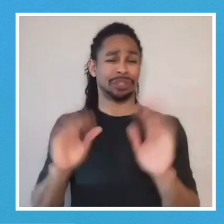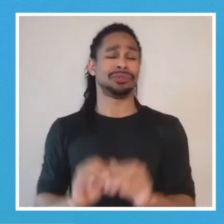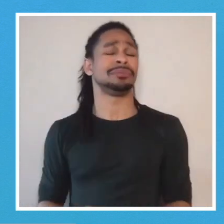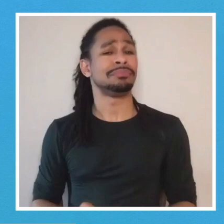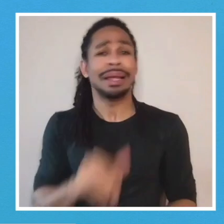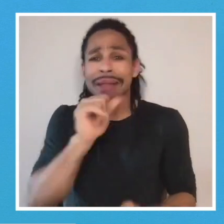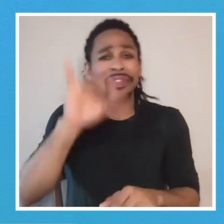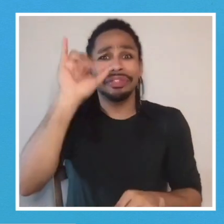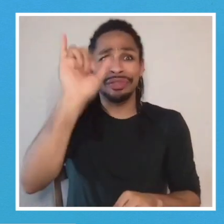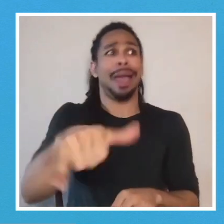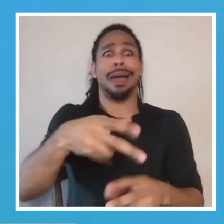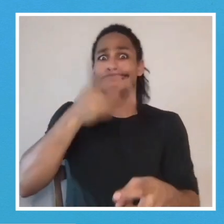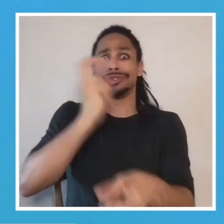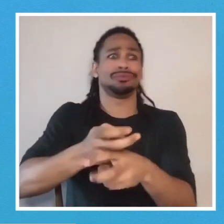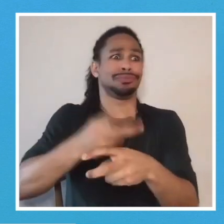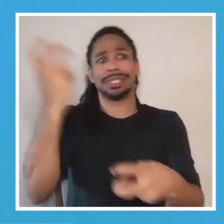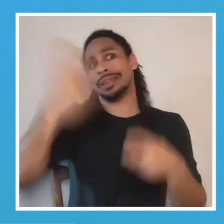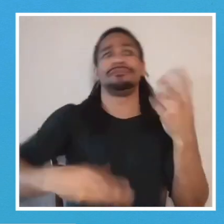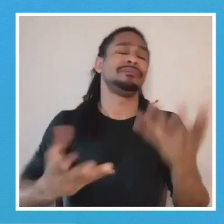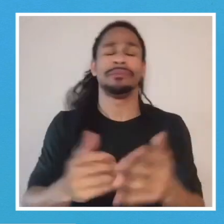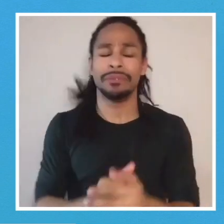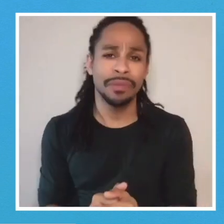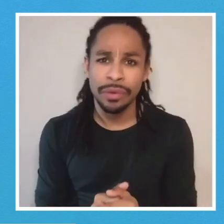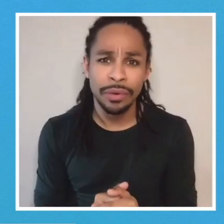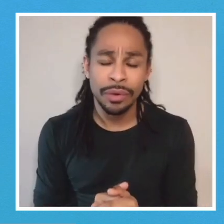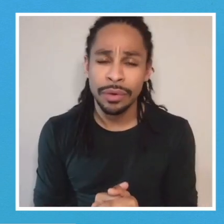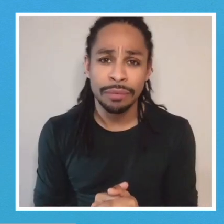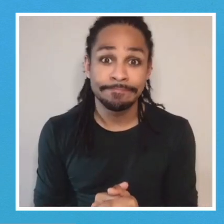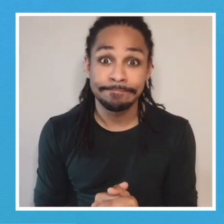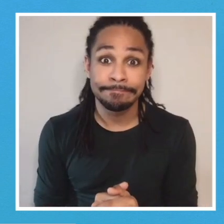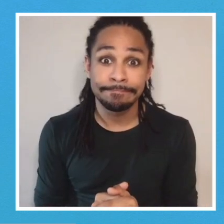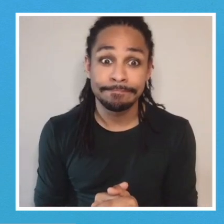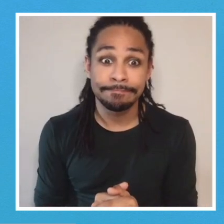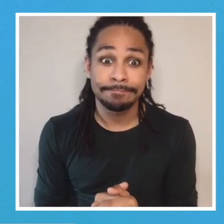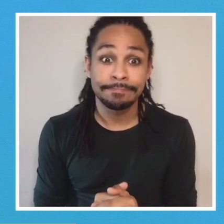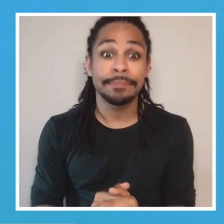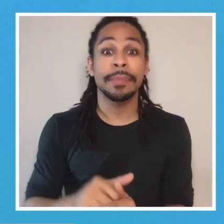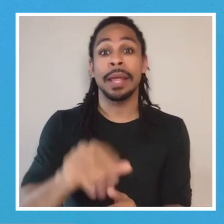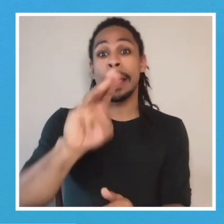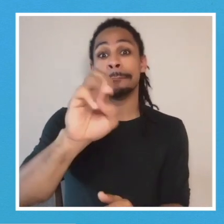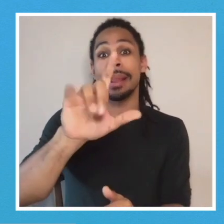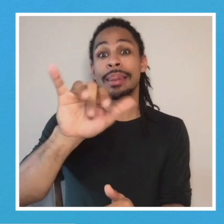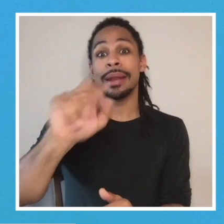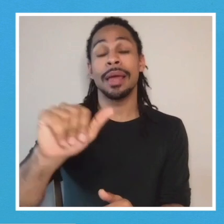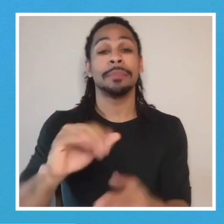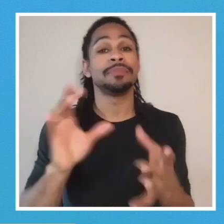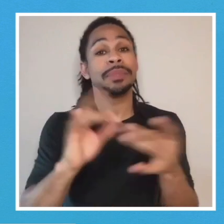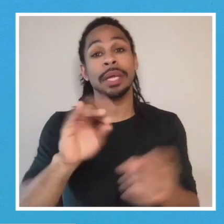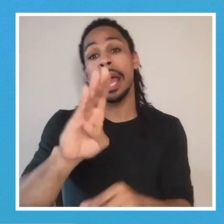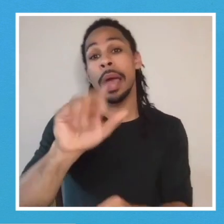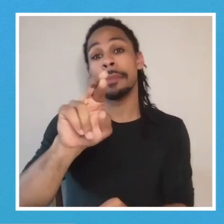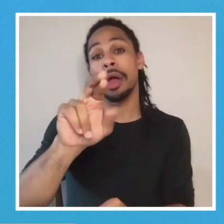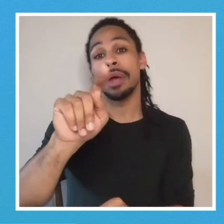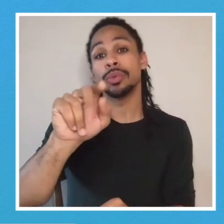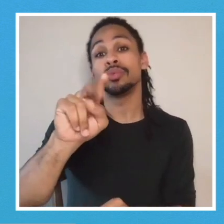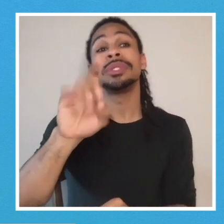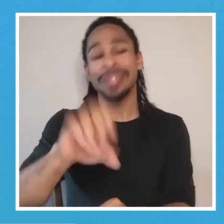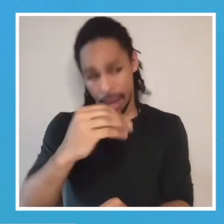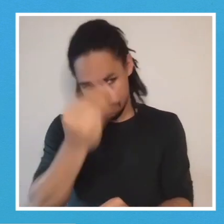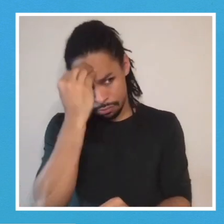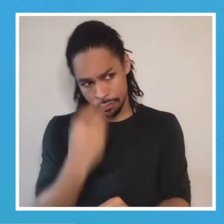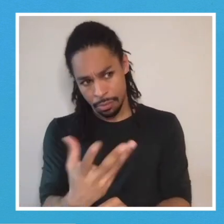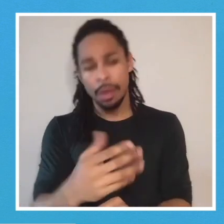that hard. Aside. Yeah. And also, just wanted to say, Baratunde, Mark